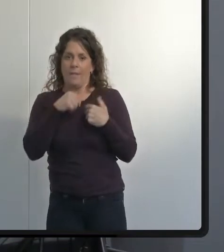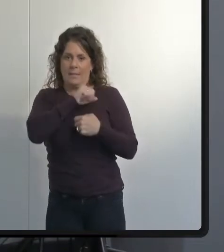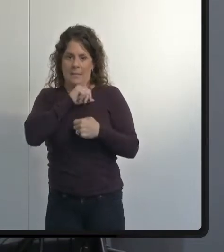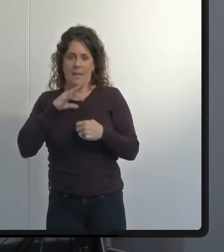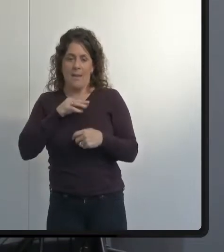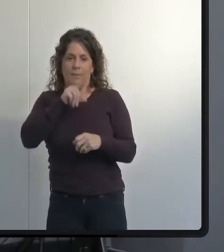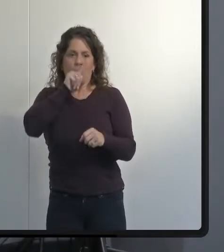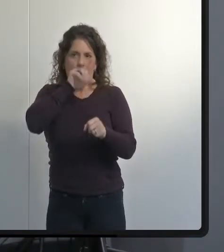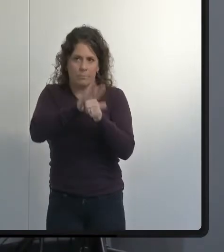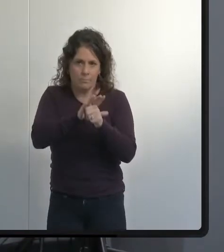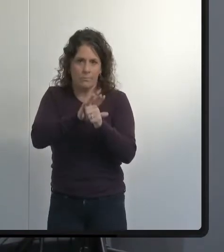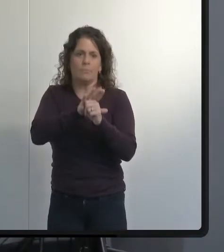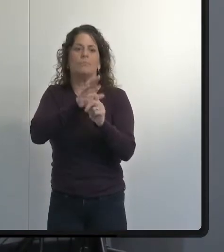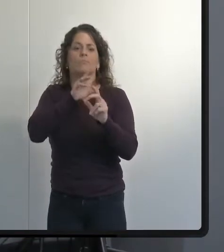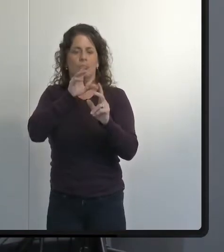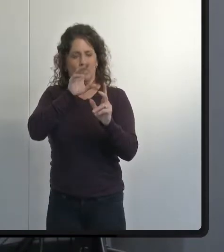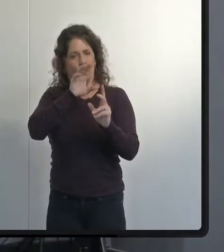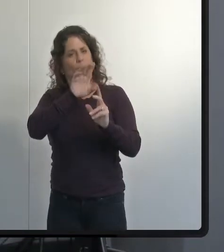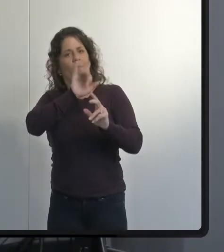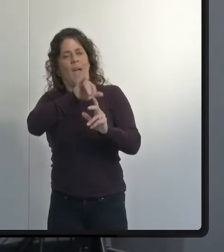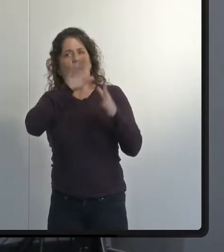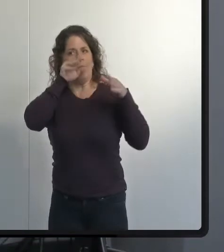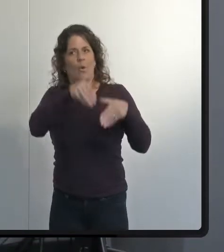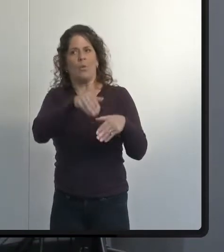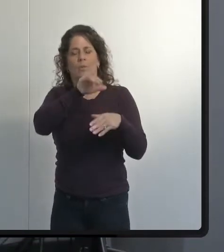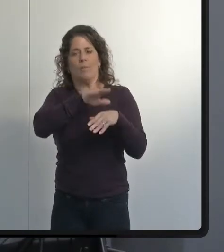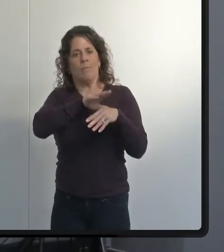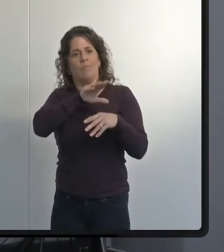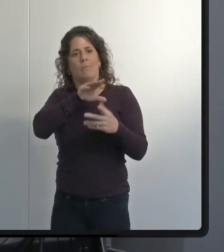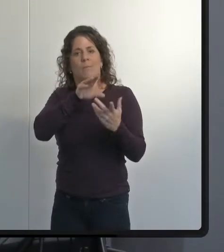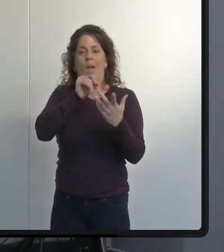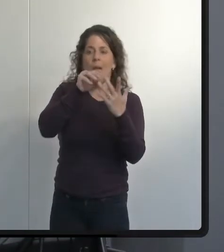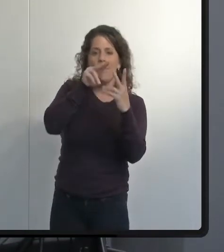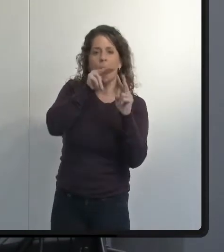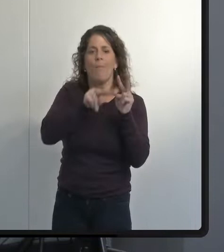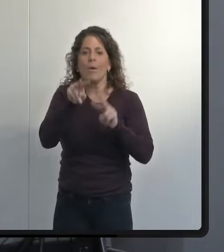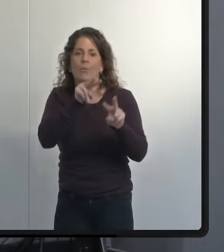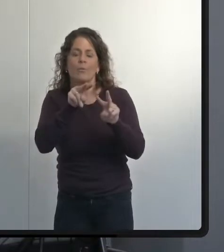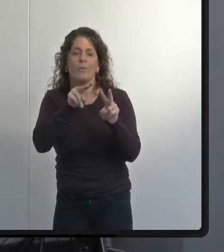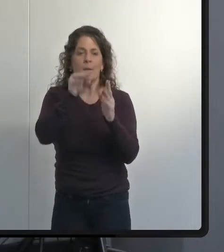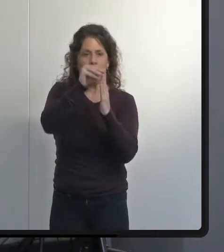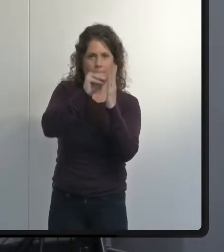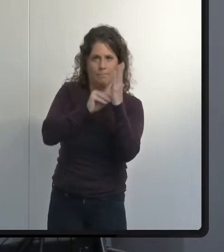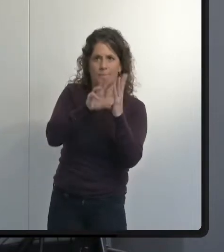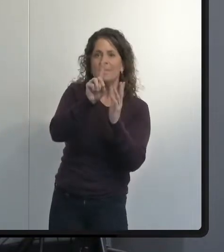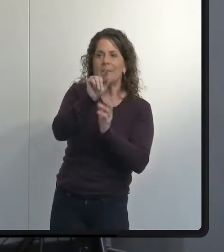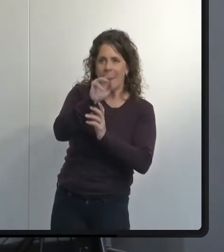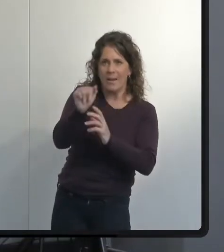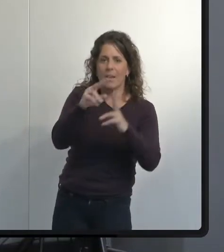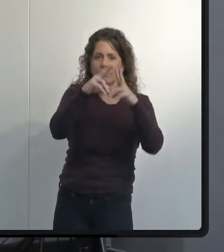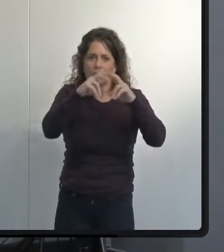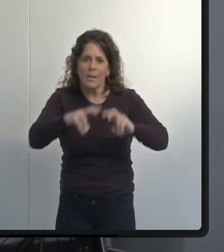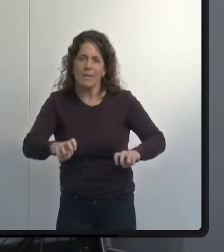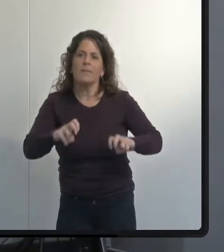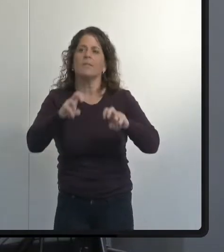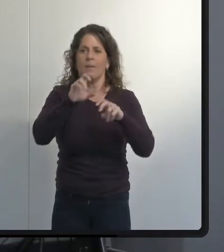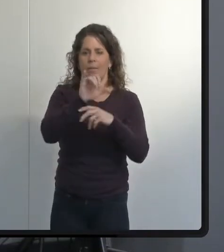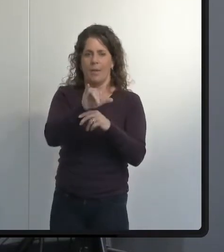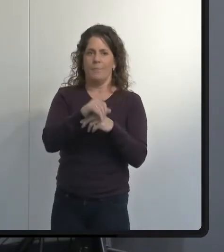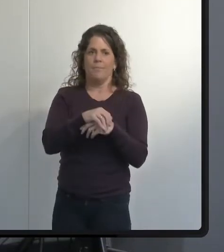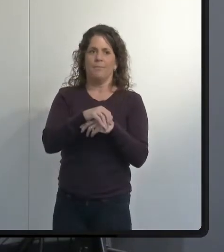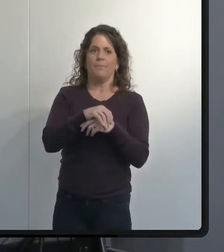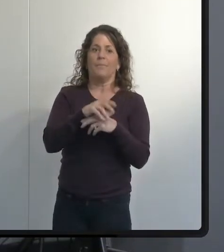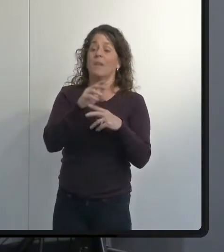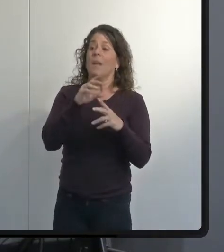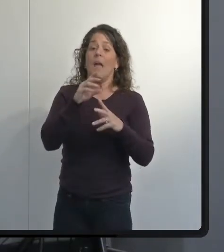prison. We continue to work on modeling with draft estimates showing numbers that continue to grow over the next few weeks. As modeling